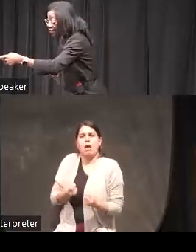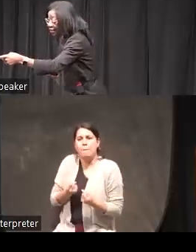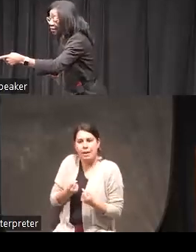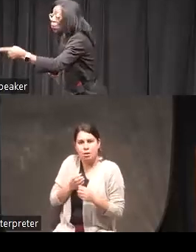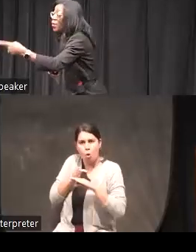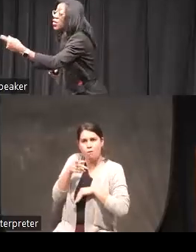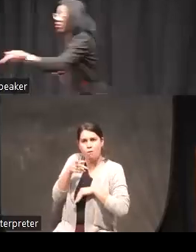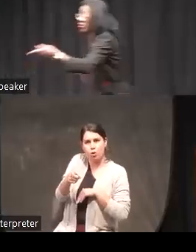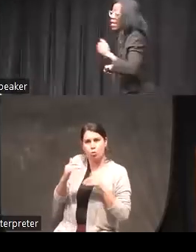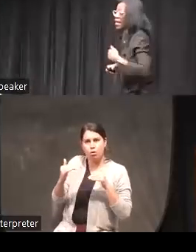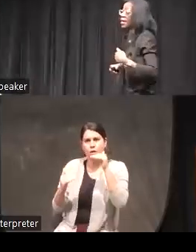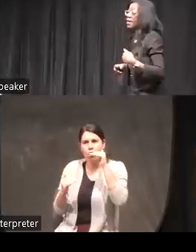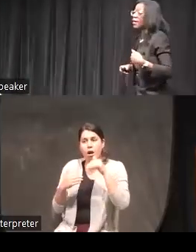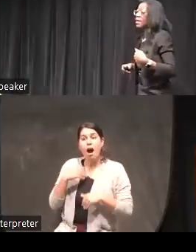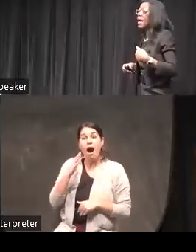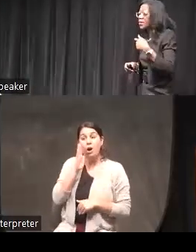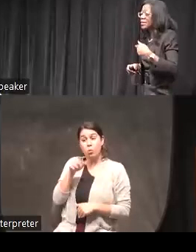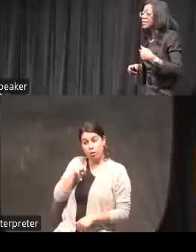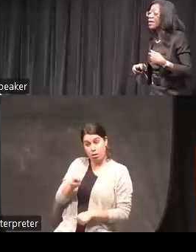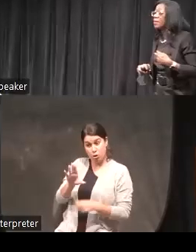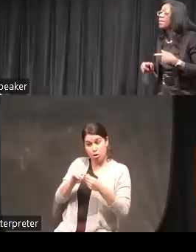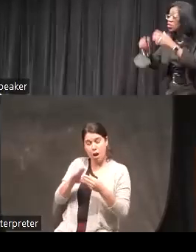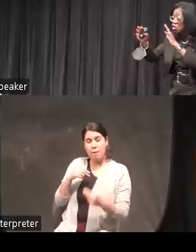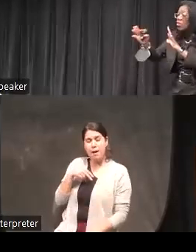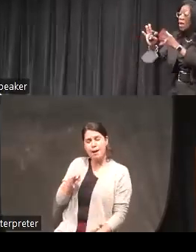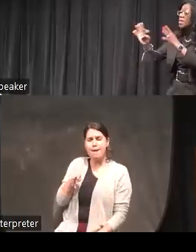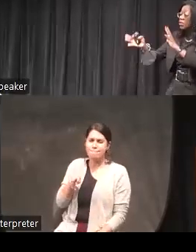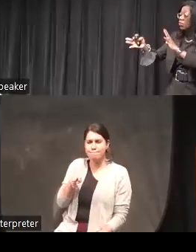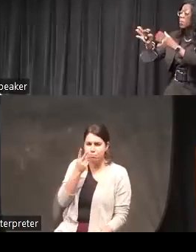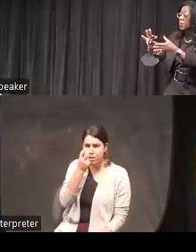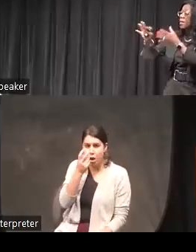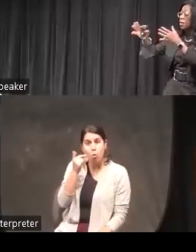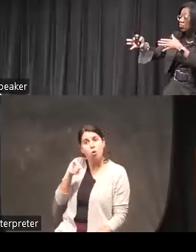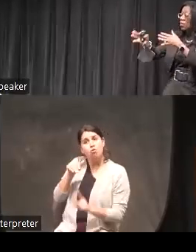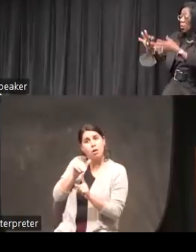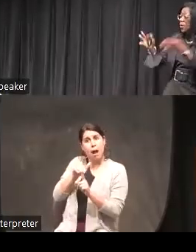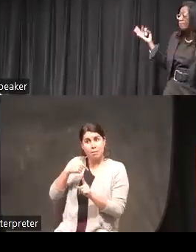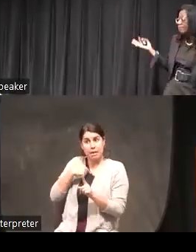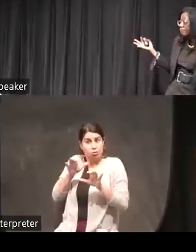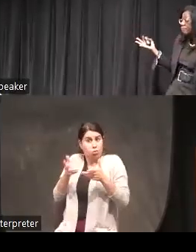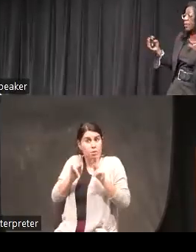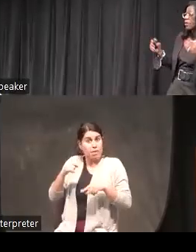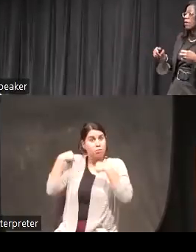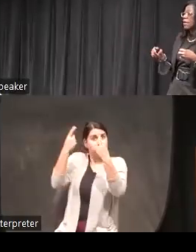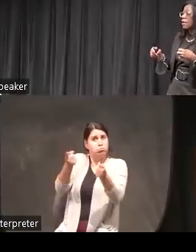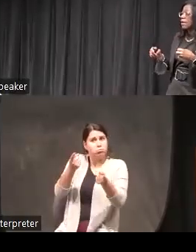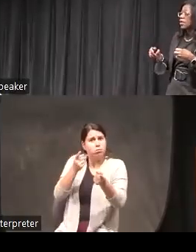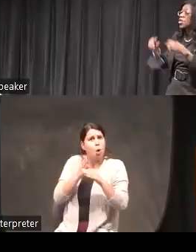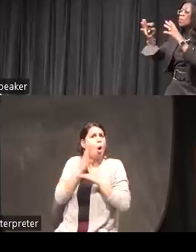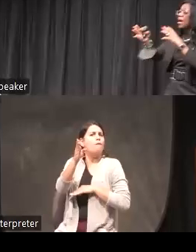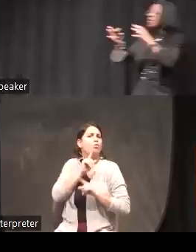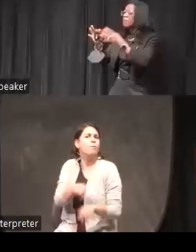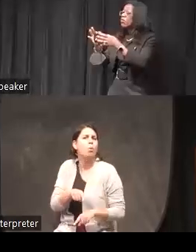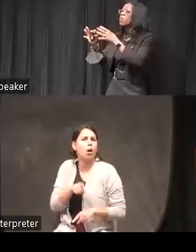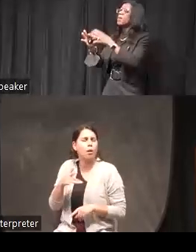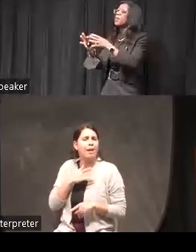credit what you are saying. I will discount it because you remind me of the group of people that overreport, right? You